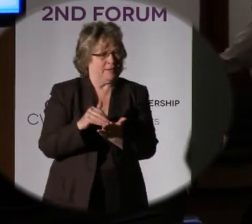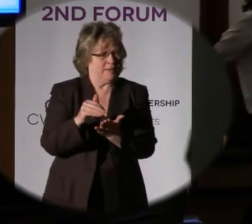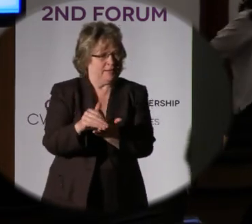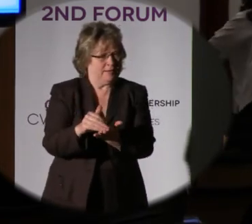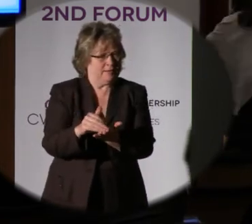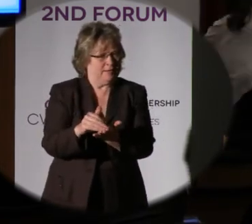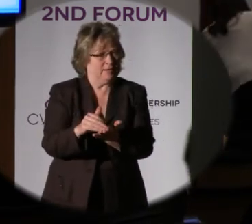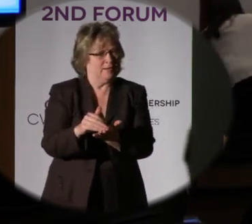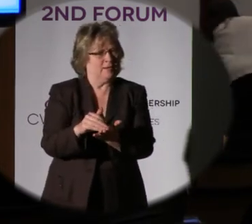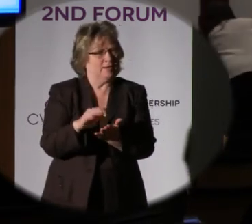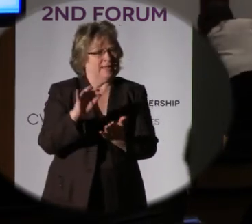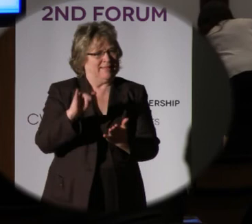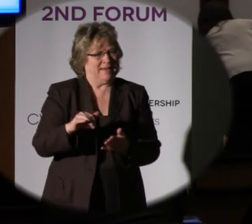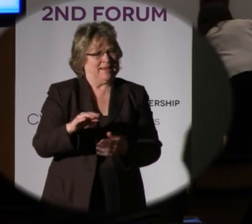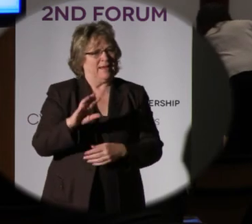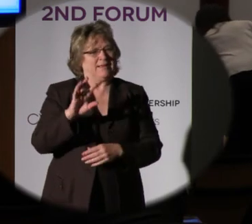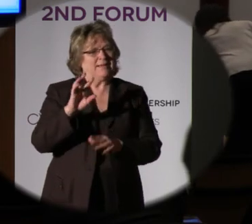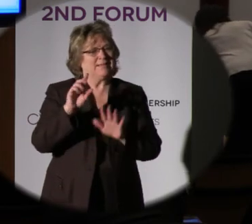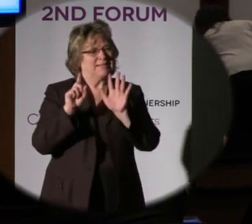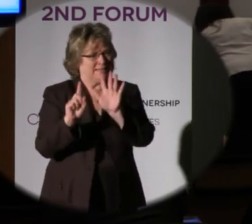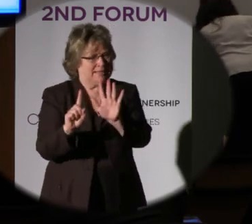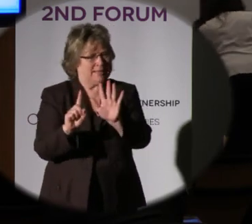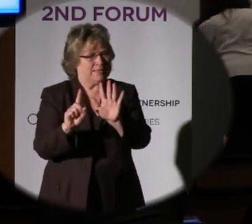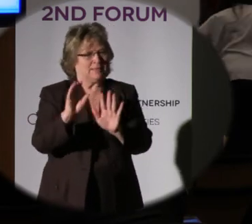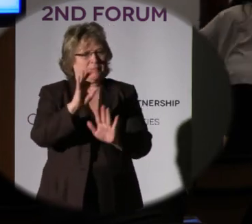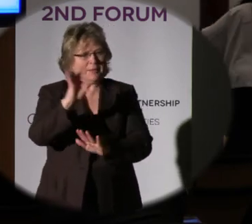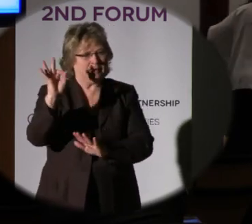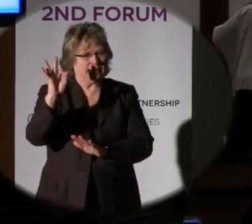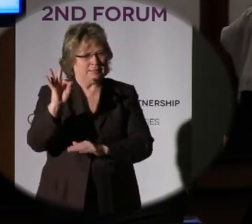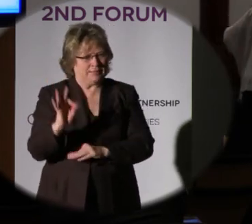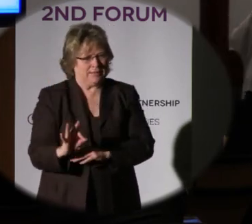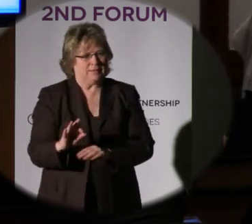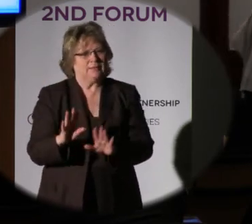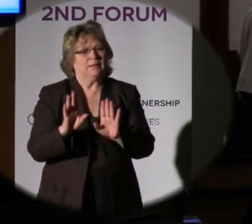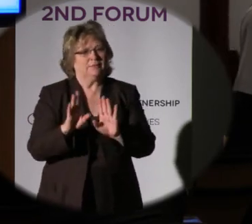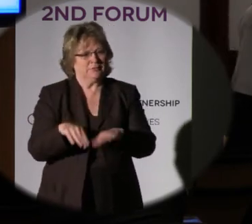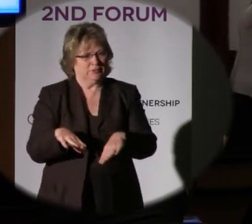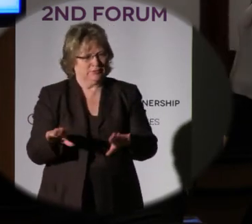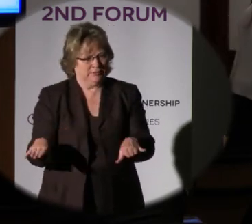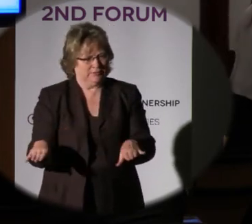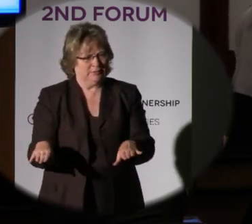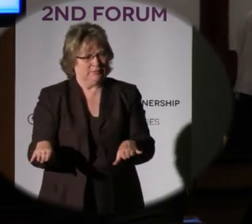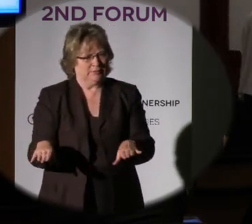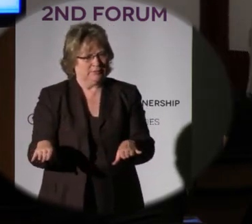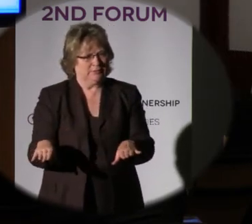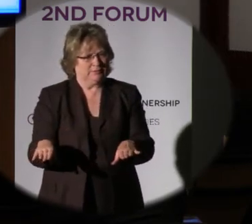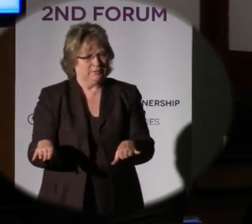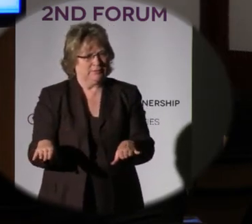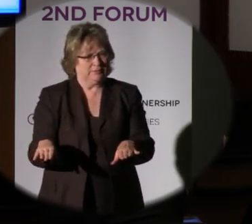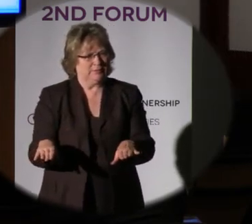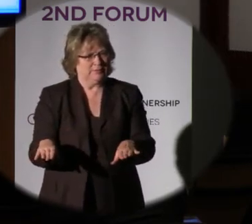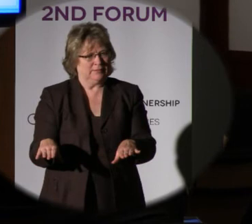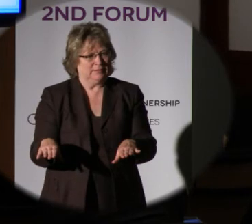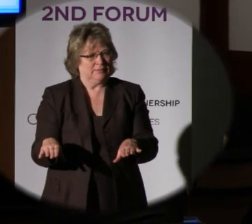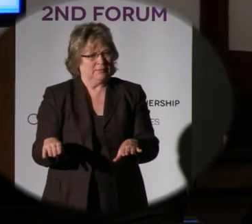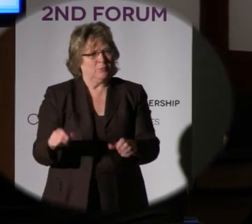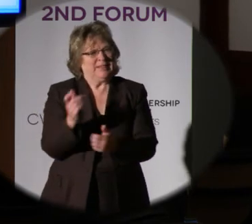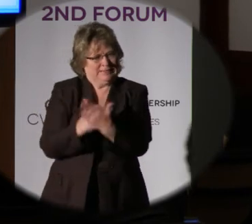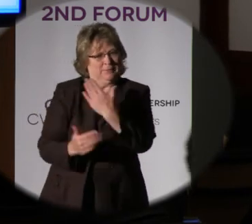of children population. And children with disability, about 1